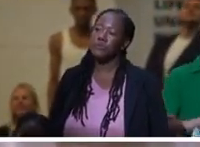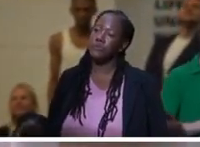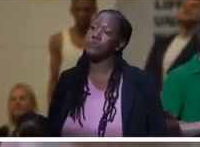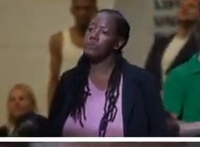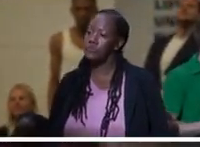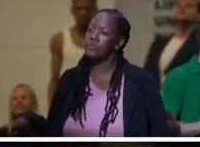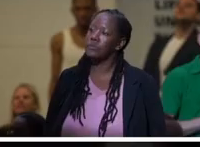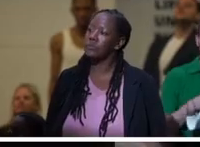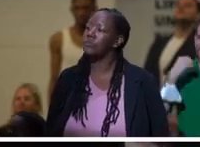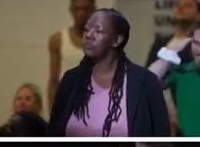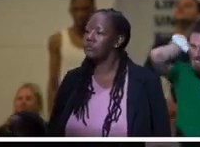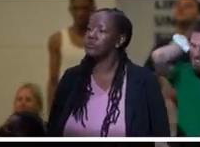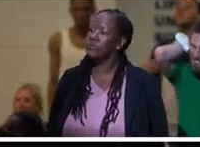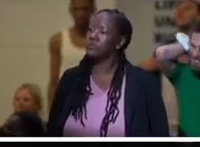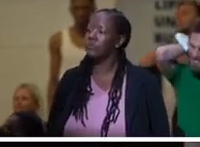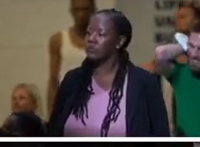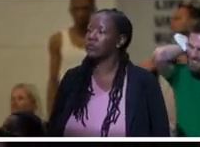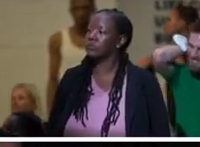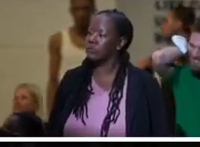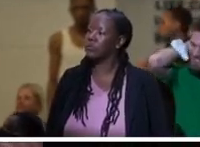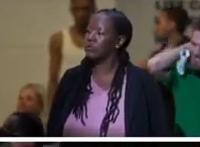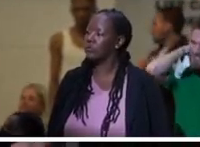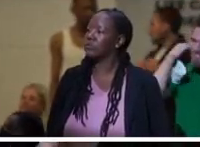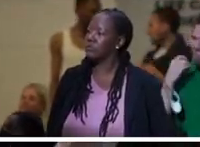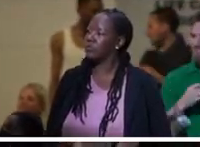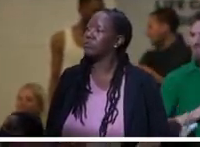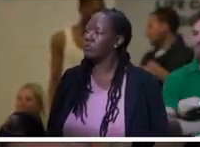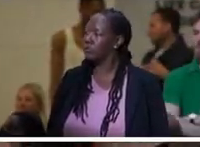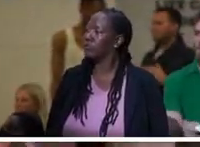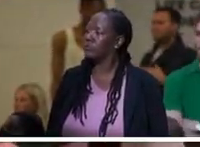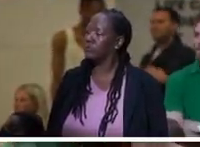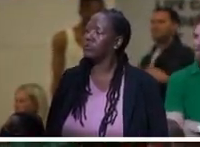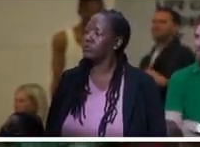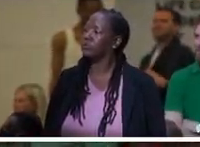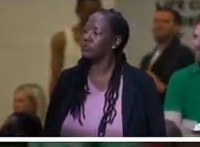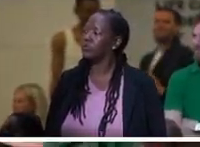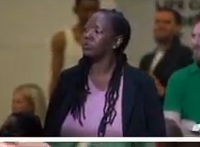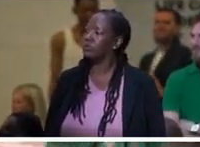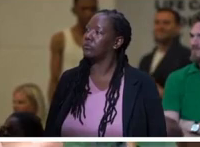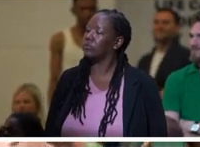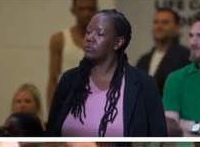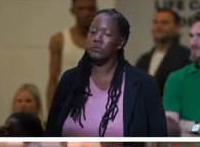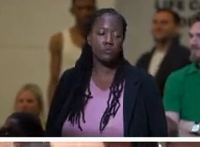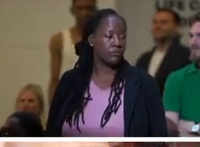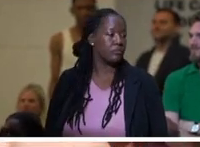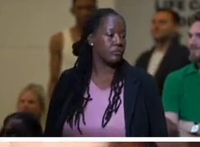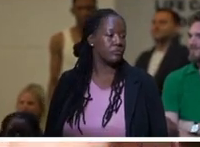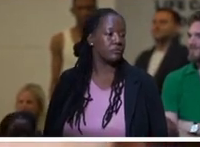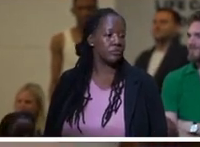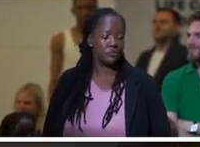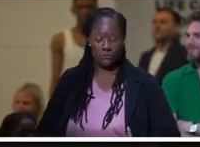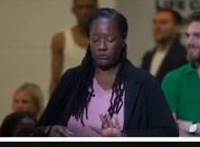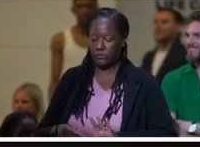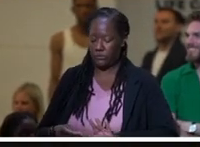Baby, walk me down. Baby, walk for me. Let me see you vogue for me. Let me see you shrug for me. Walk it down, then pose for me. Baby, walk for